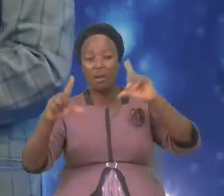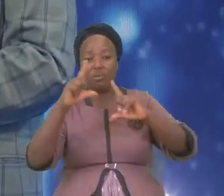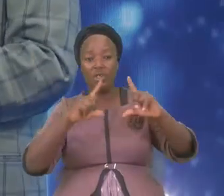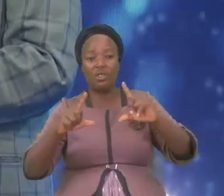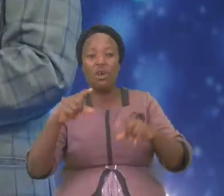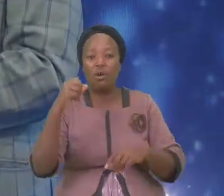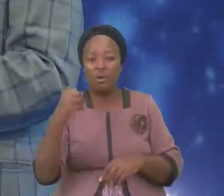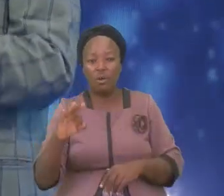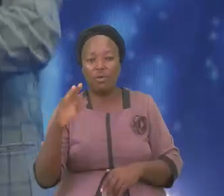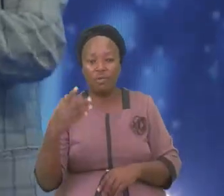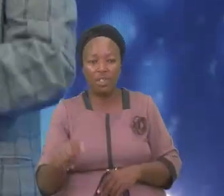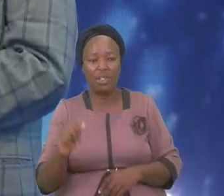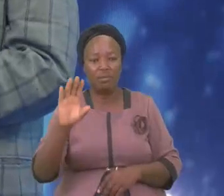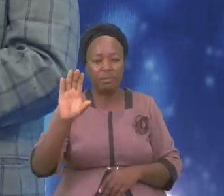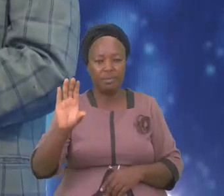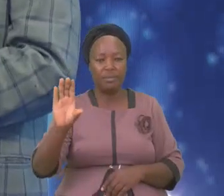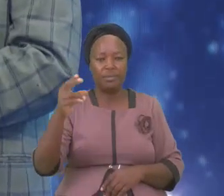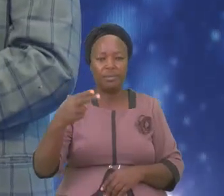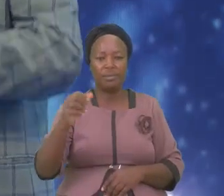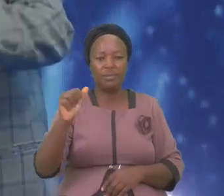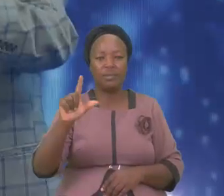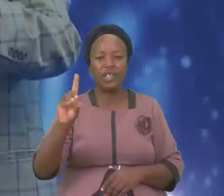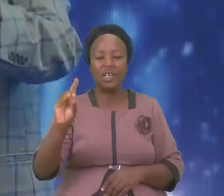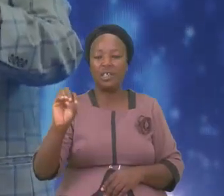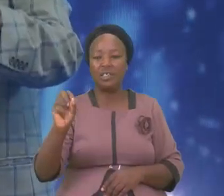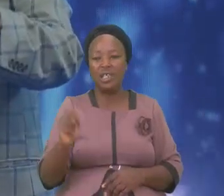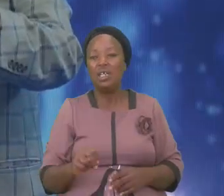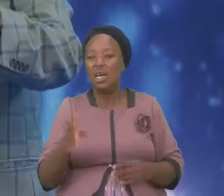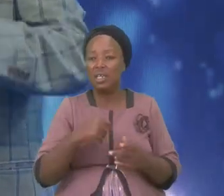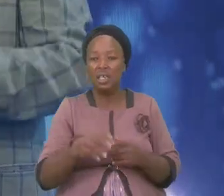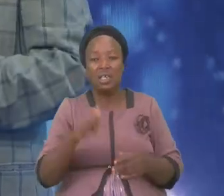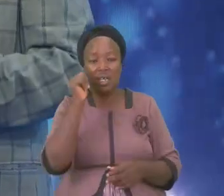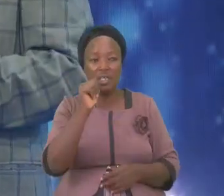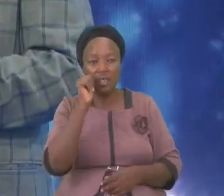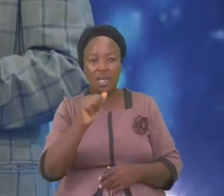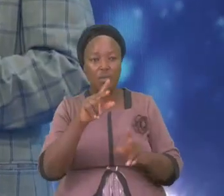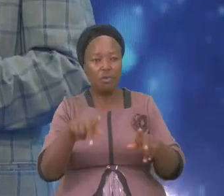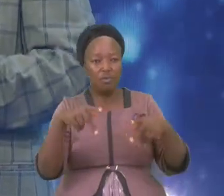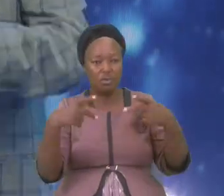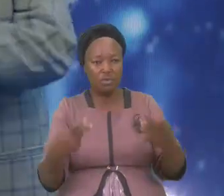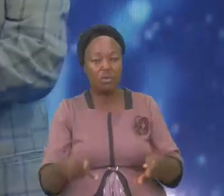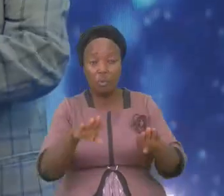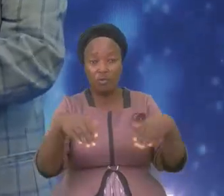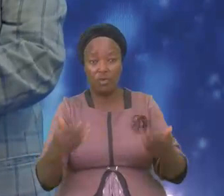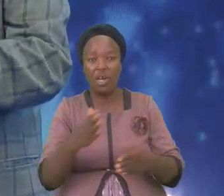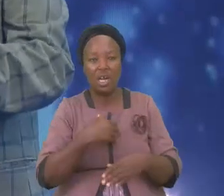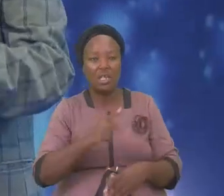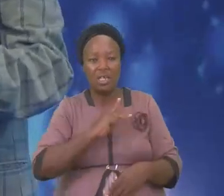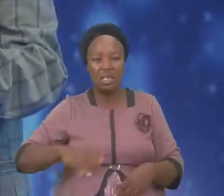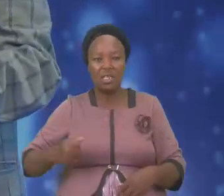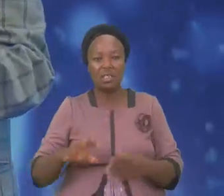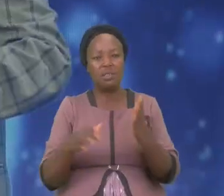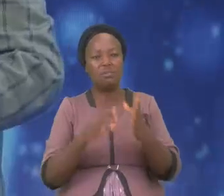daily provision, and of the king's meat, and of the wine which he drank, so